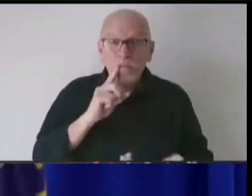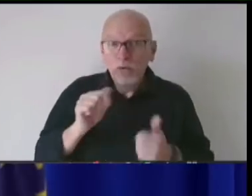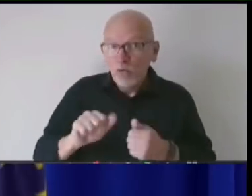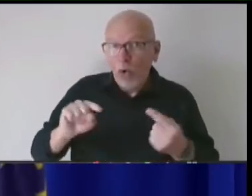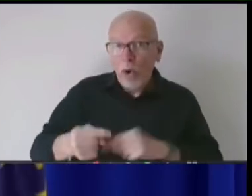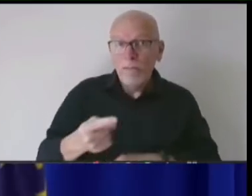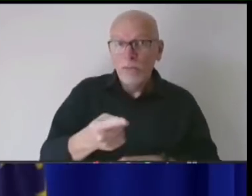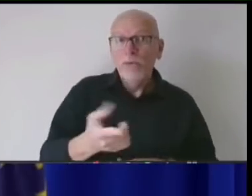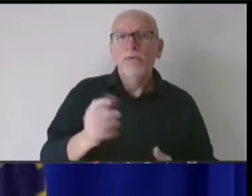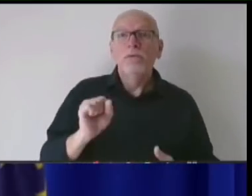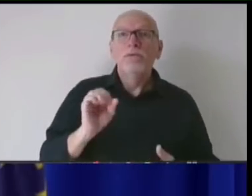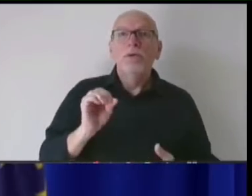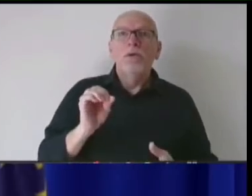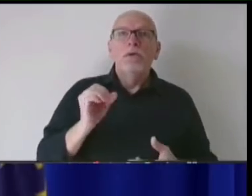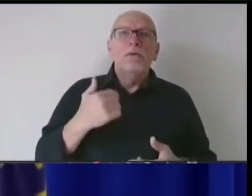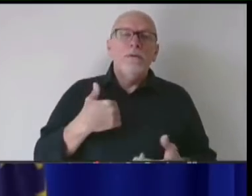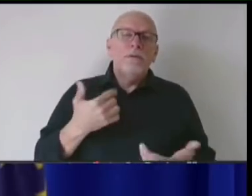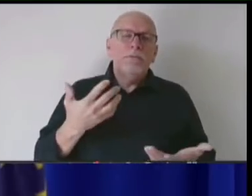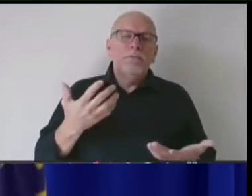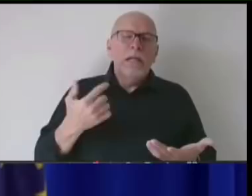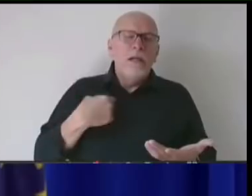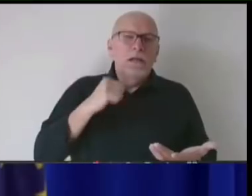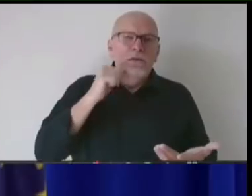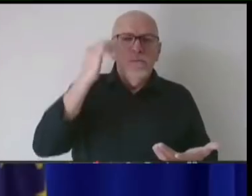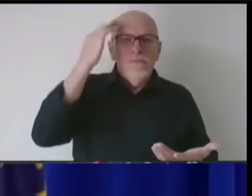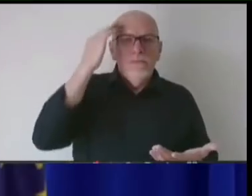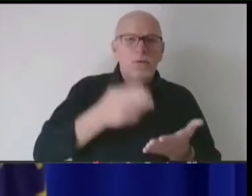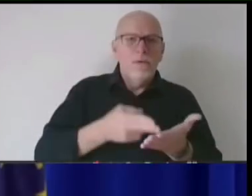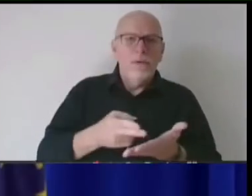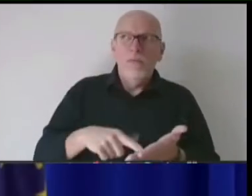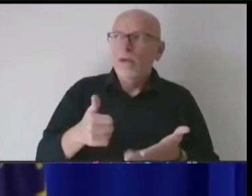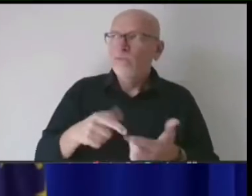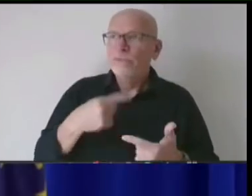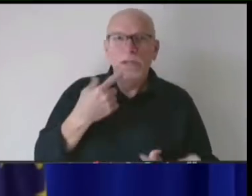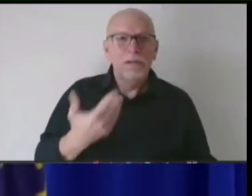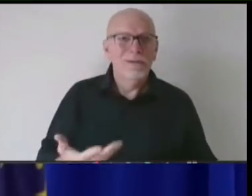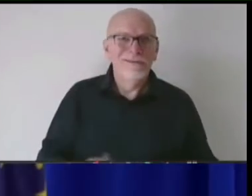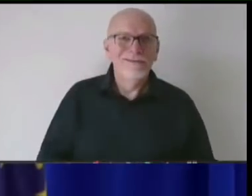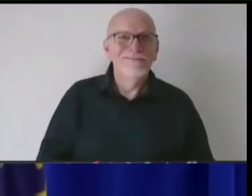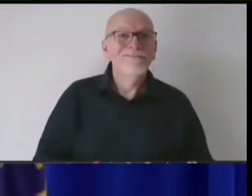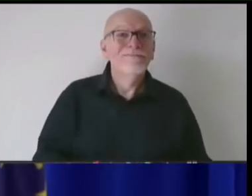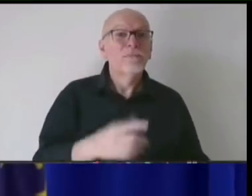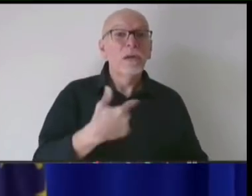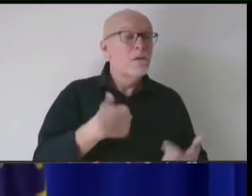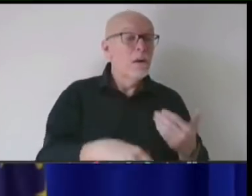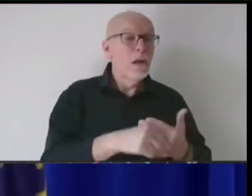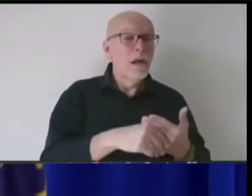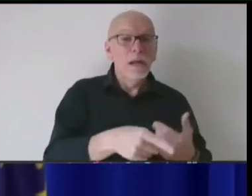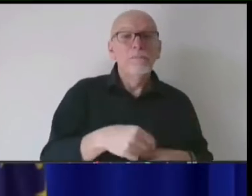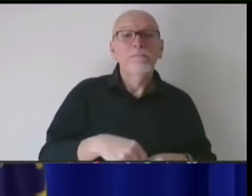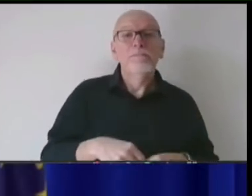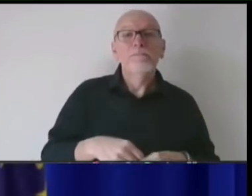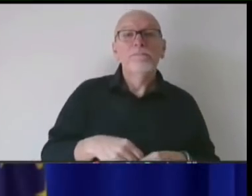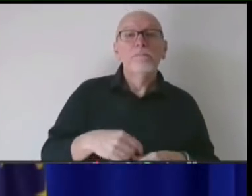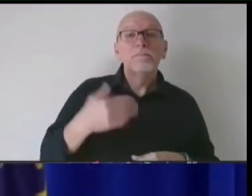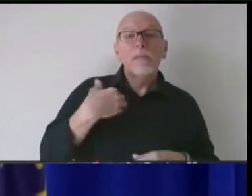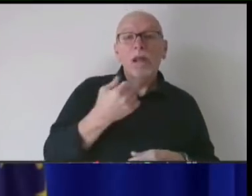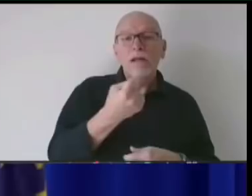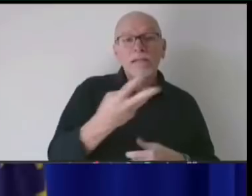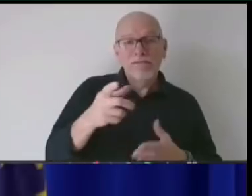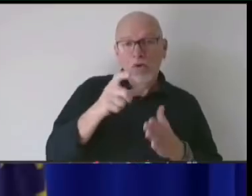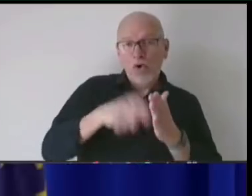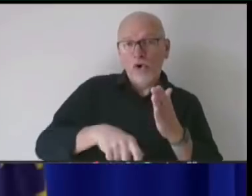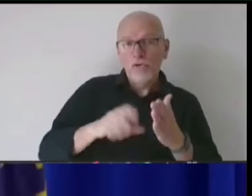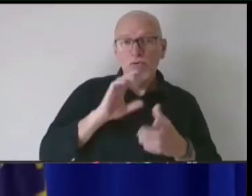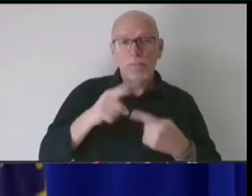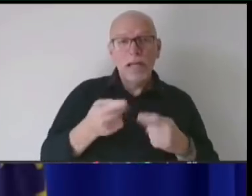So I don't know honestly what else. Do you have anything to add about it? The only thing I'll add is that there have been several articles about the